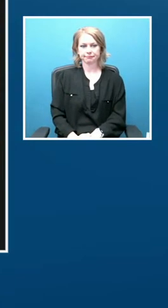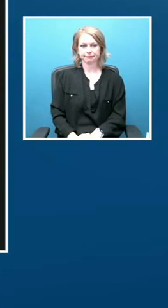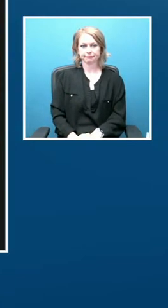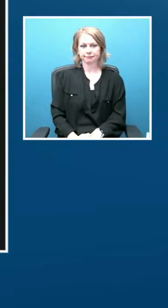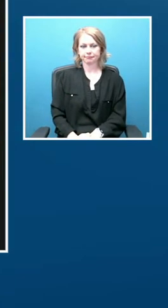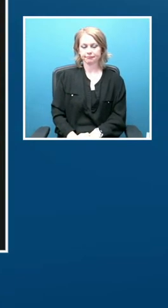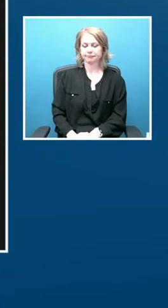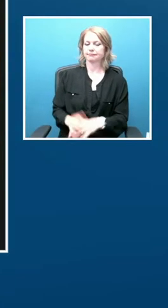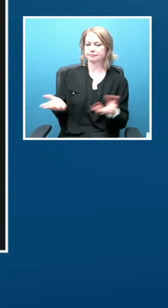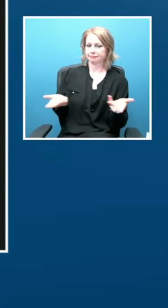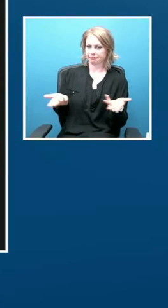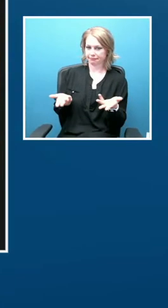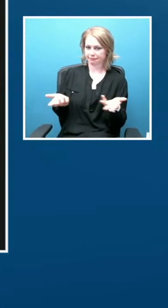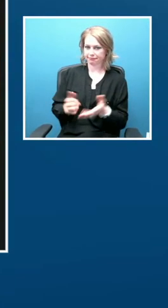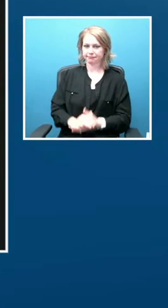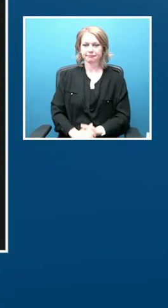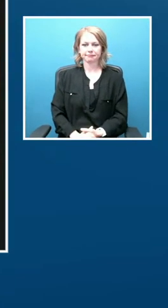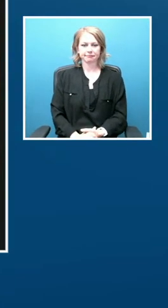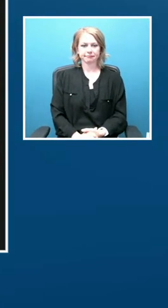Present.